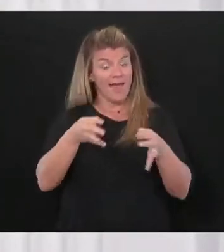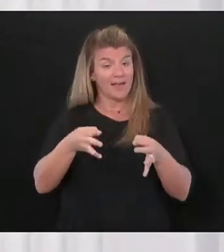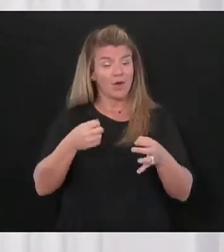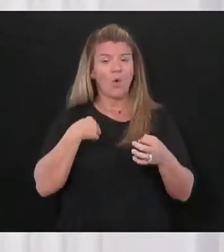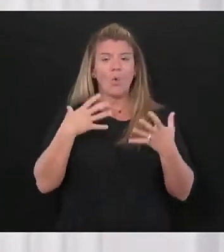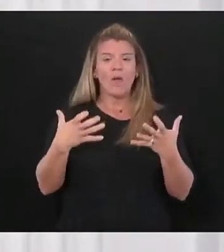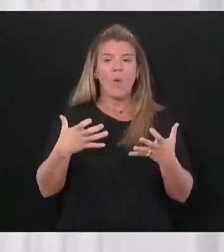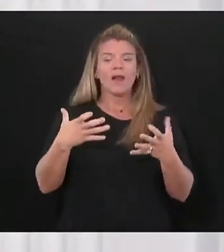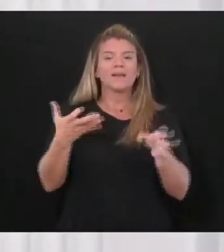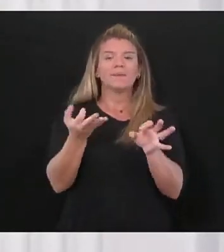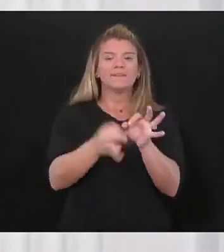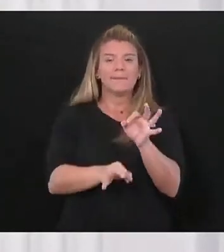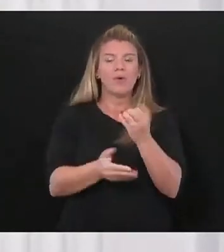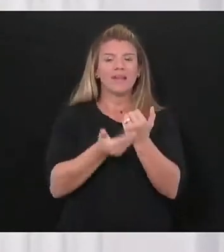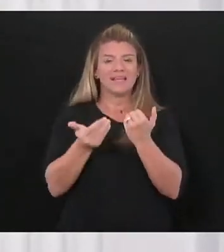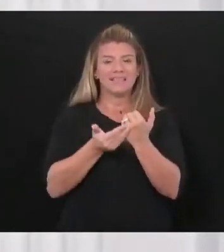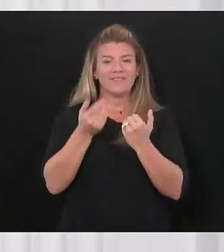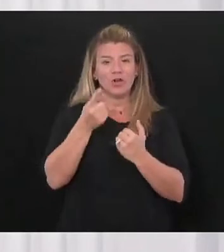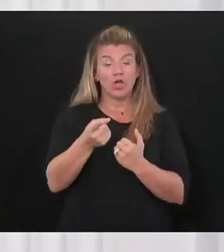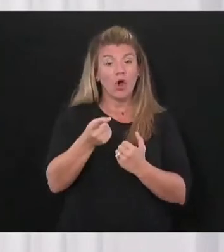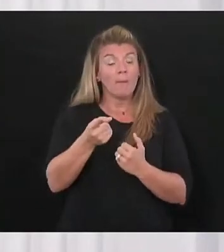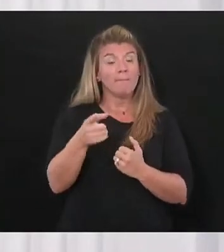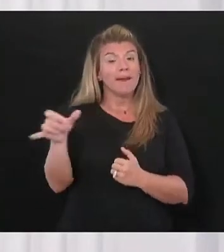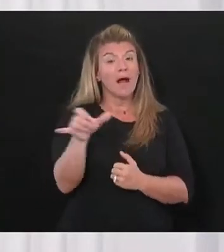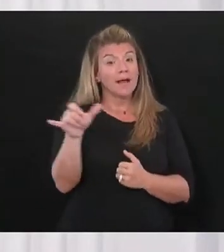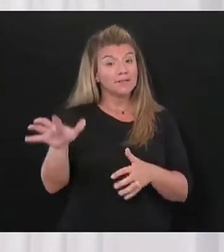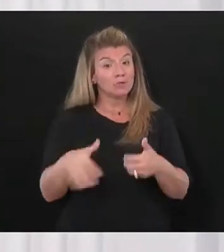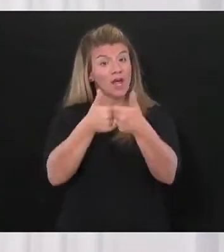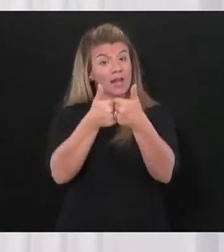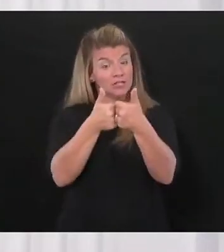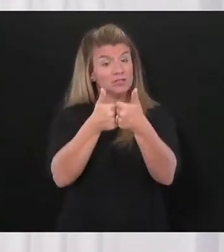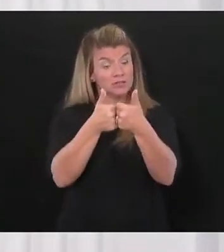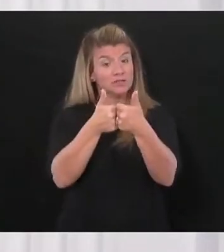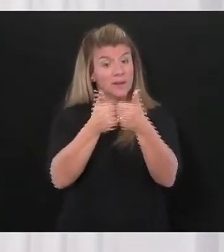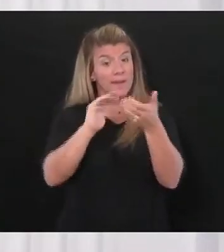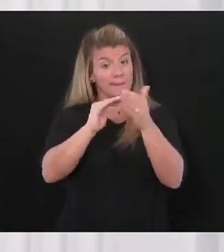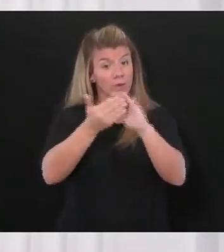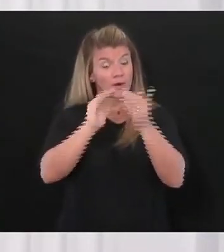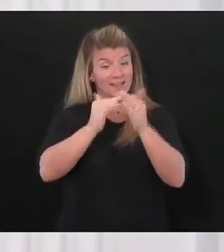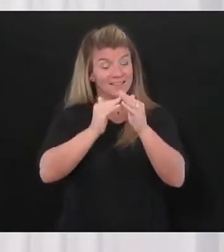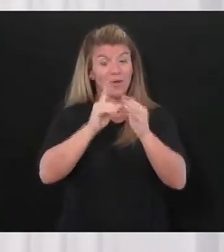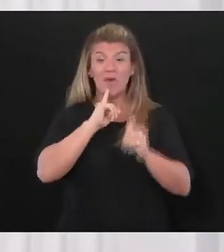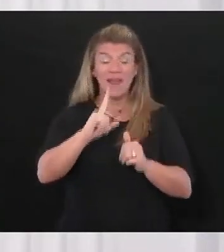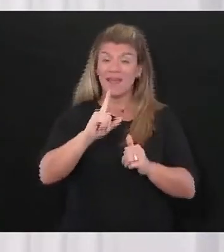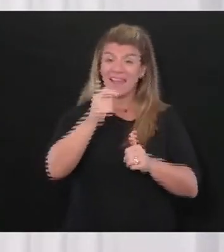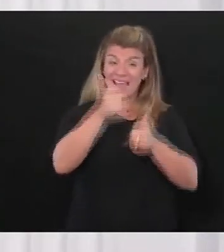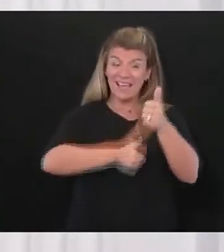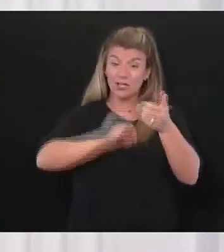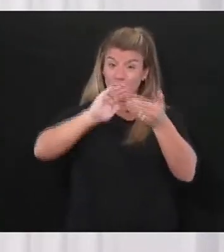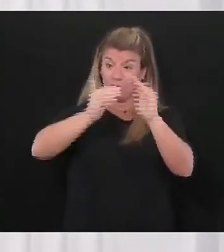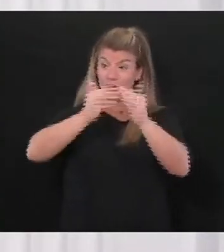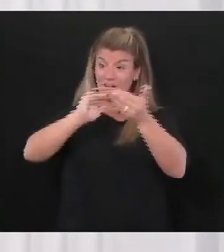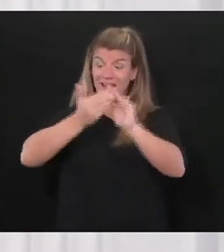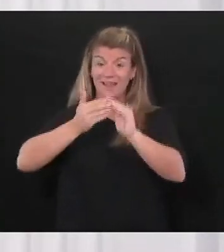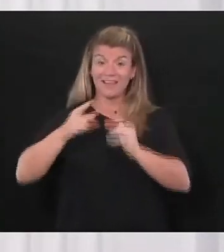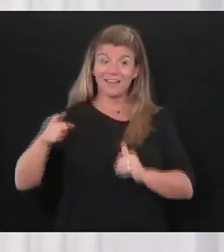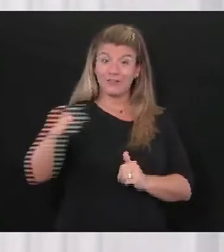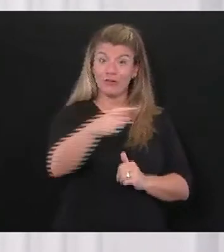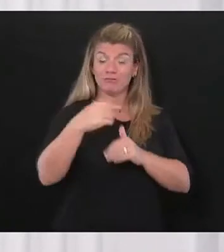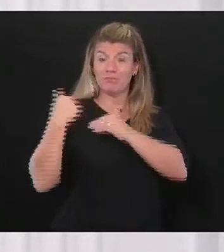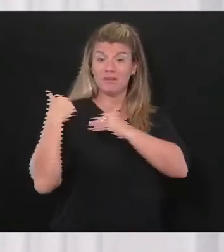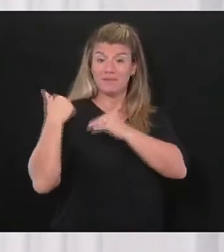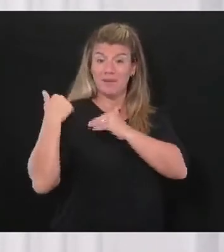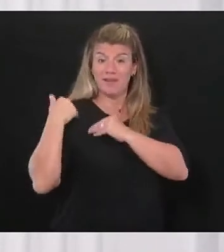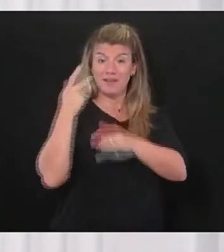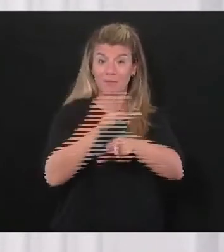easy, very simple, but we also want to challenge the communities. The communities hold the key to making it safe for our children. If we can keep